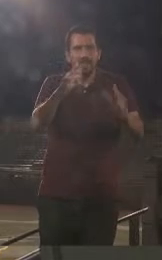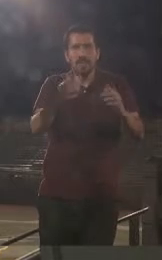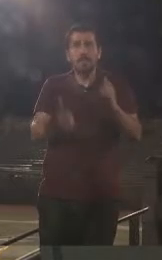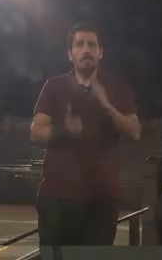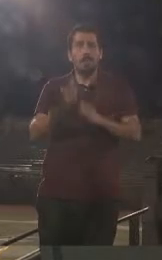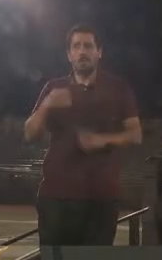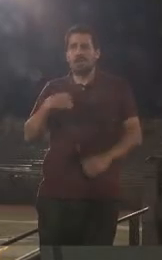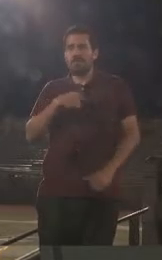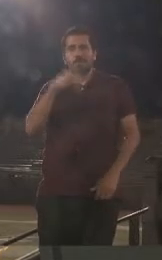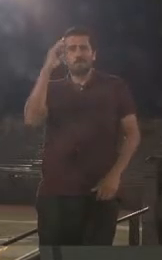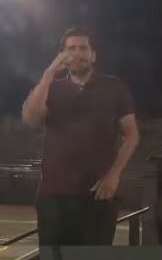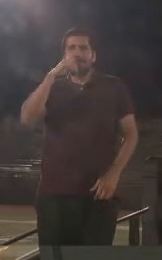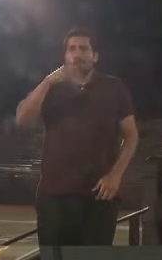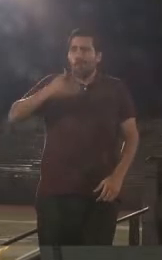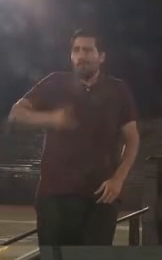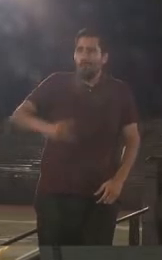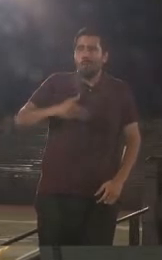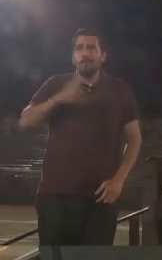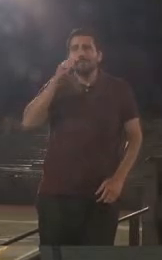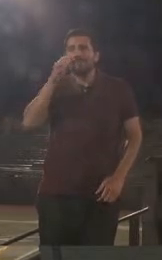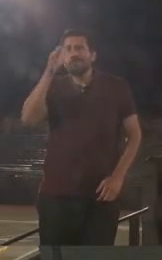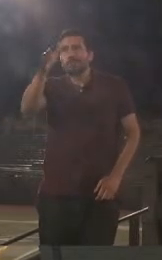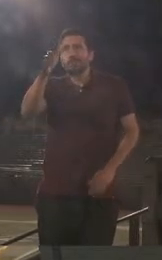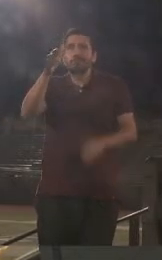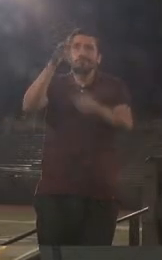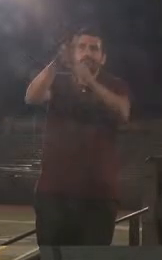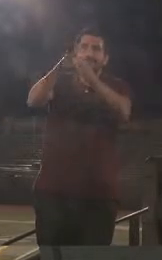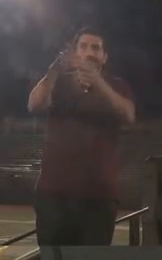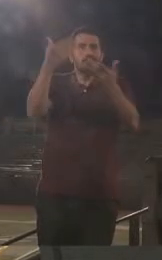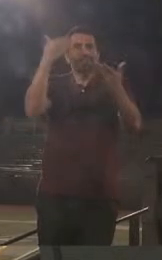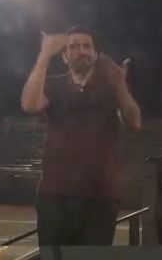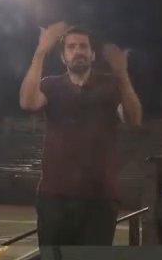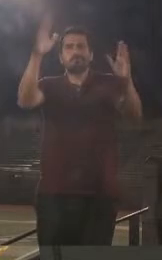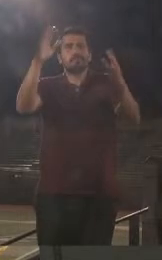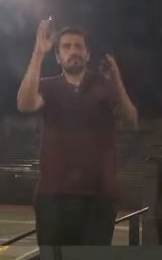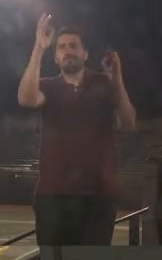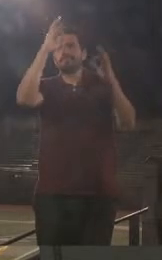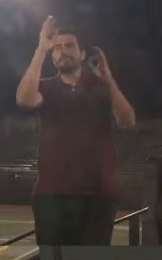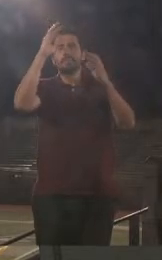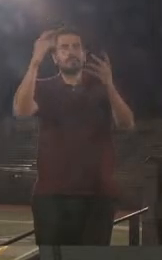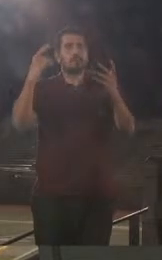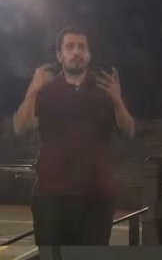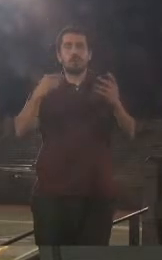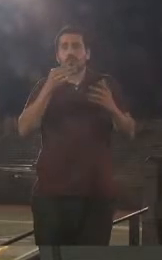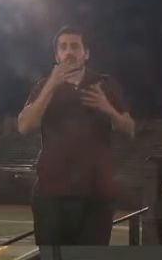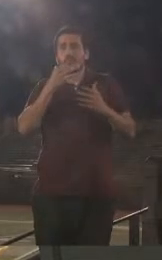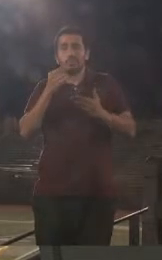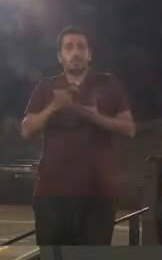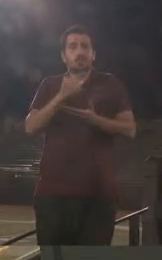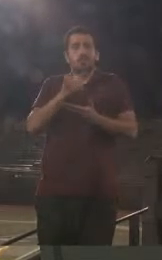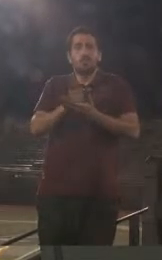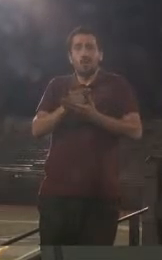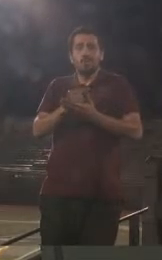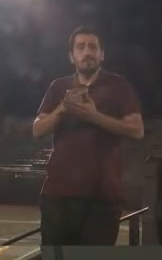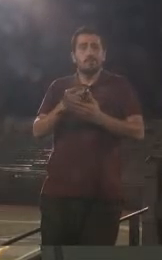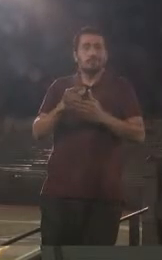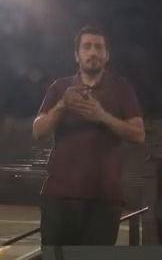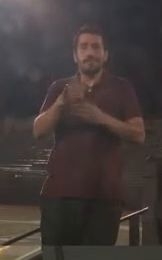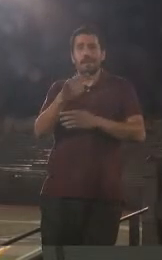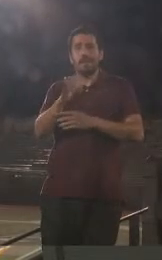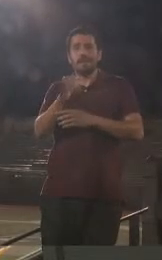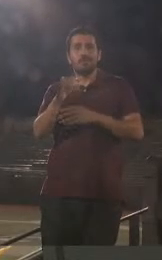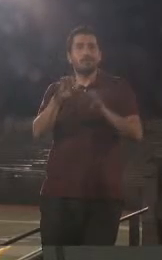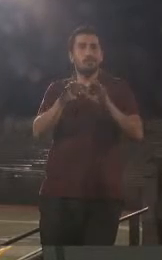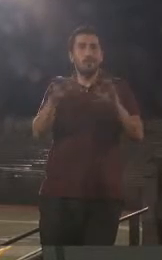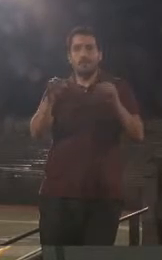who we are or who we are yet to be. As we each cross the stage and take our diploma, I wish that this piece of paper could